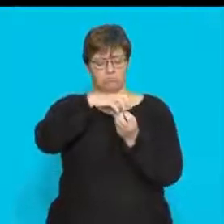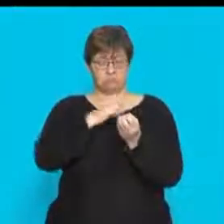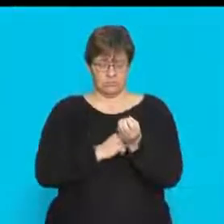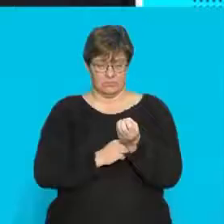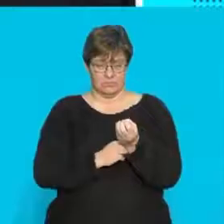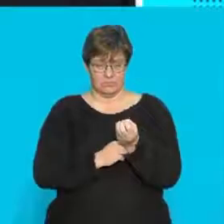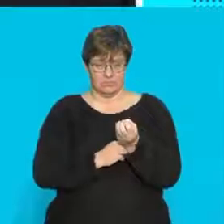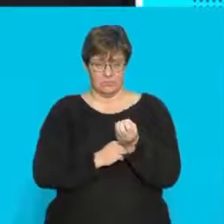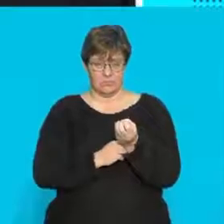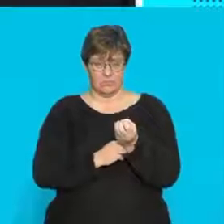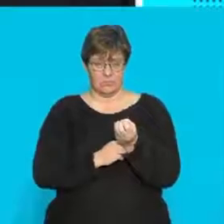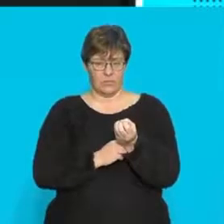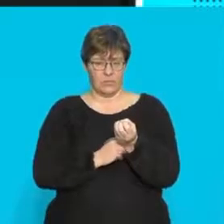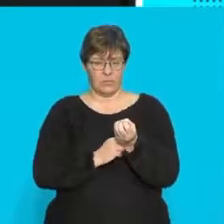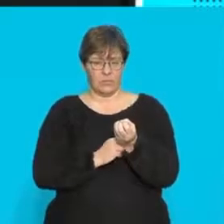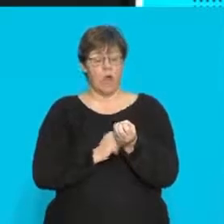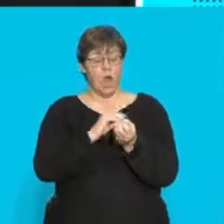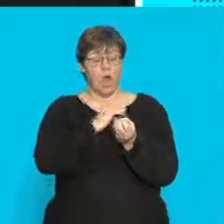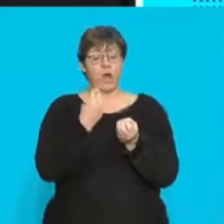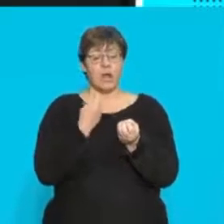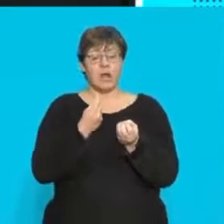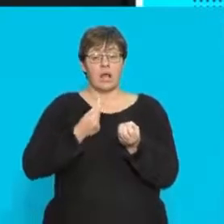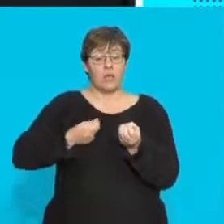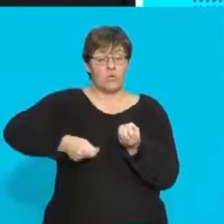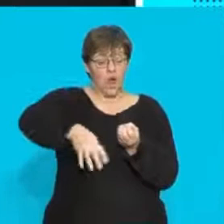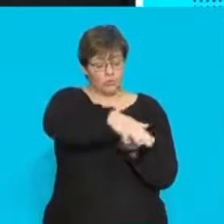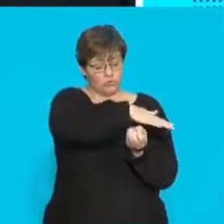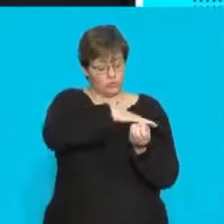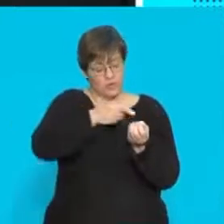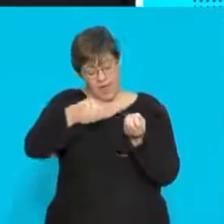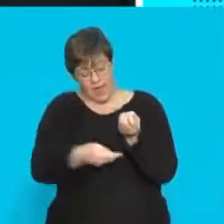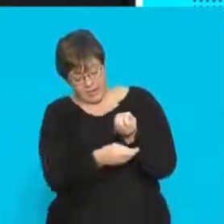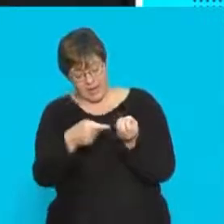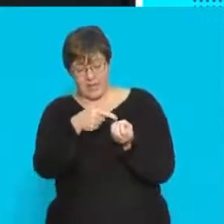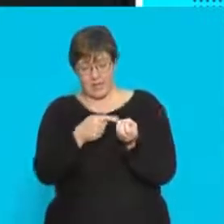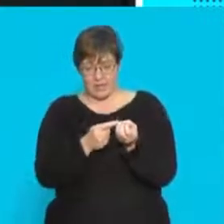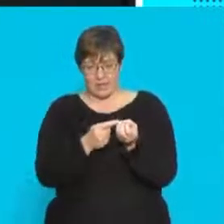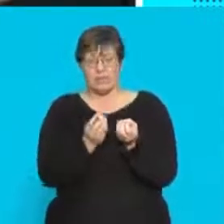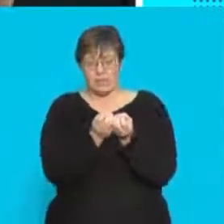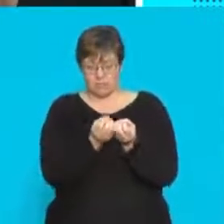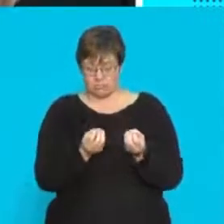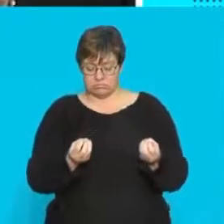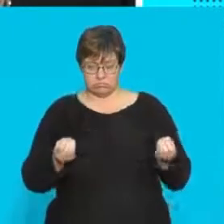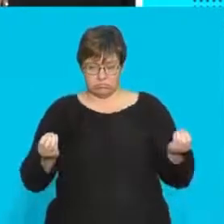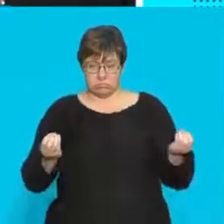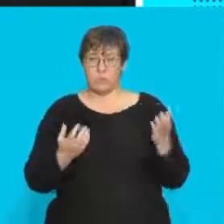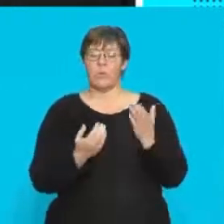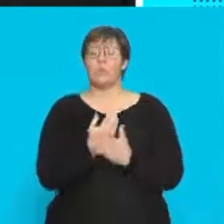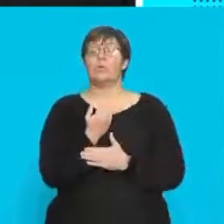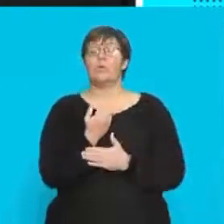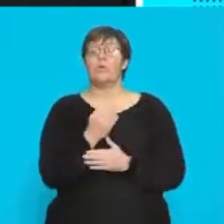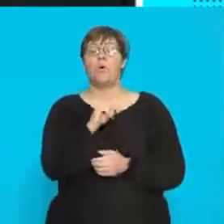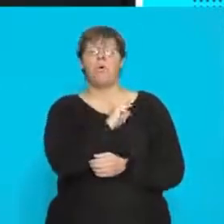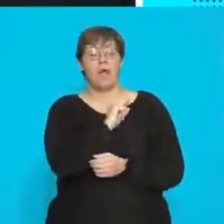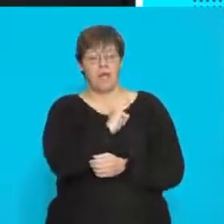important word. They are bulbs. They are underneath the ground and they can make new plants, all